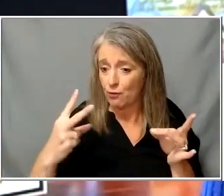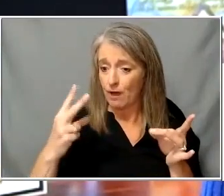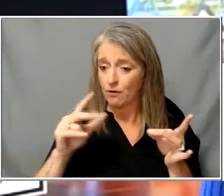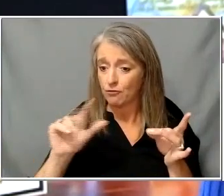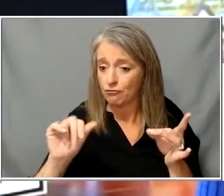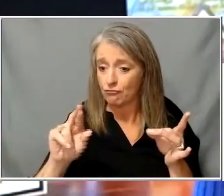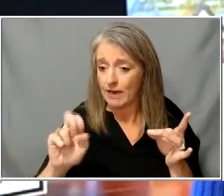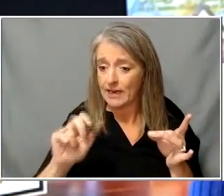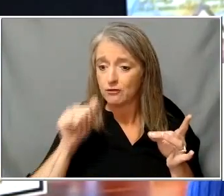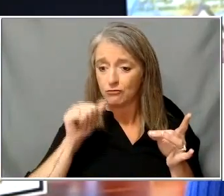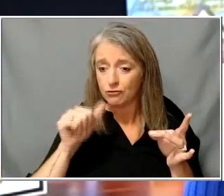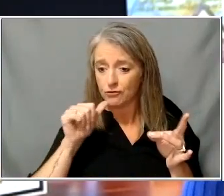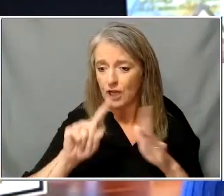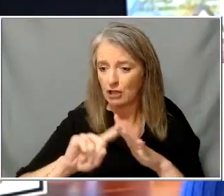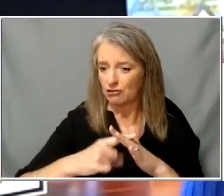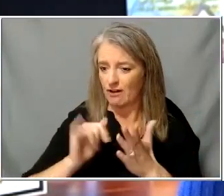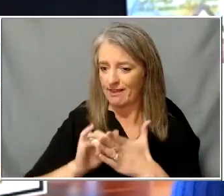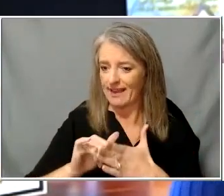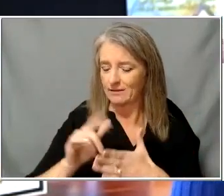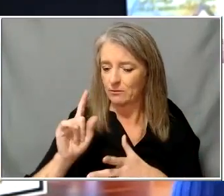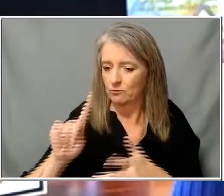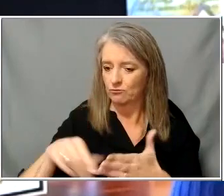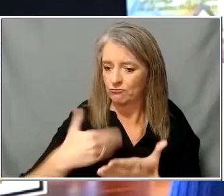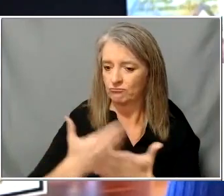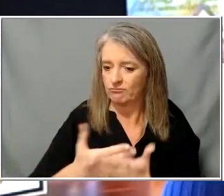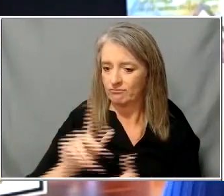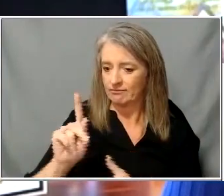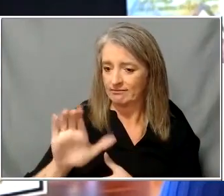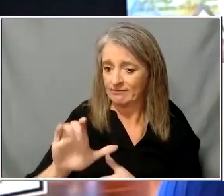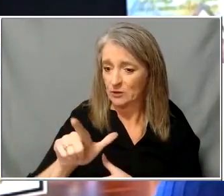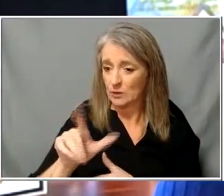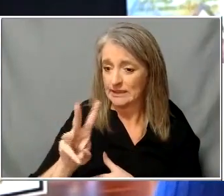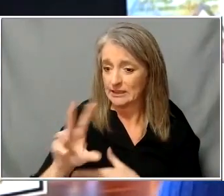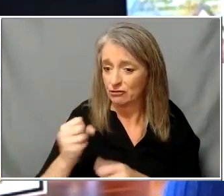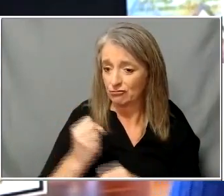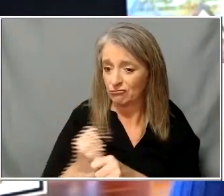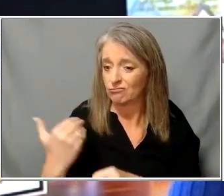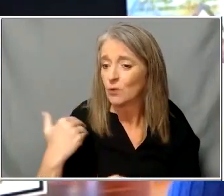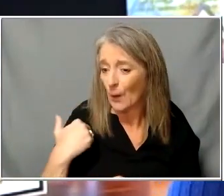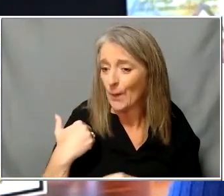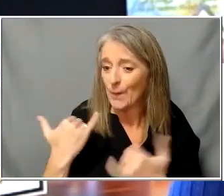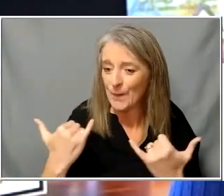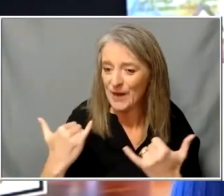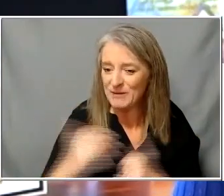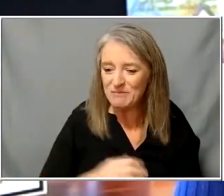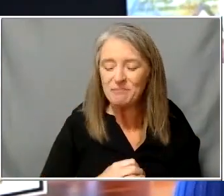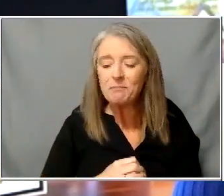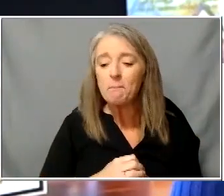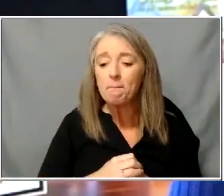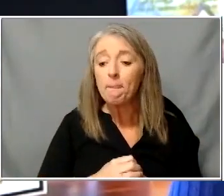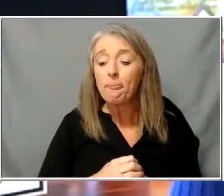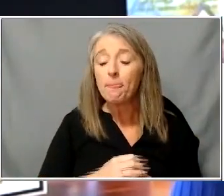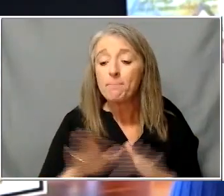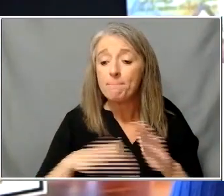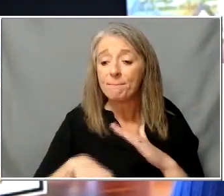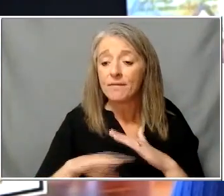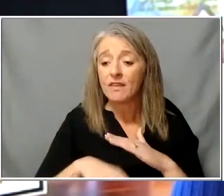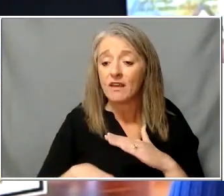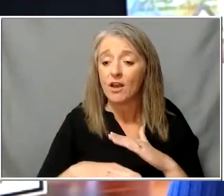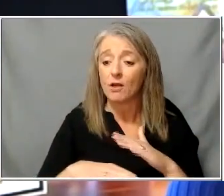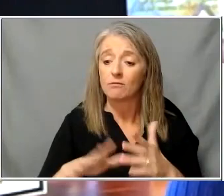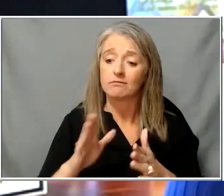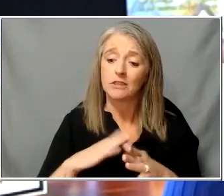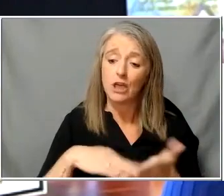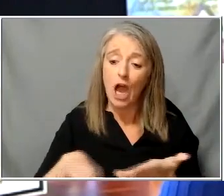I started that when I came to Kansas City, 26 years ago now. And it's basically college and career